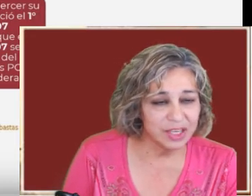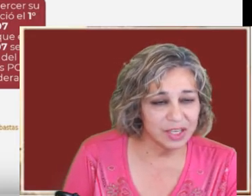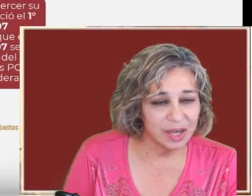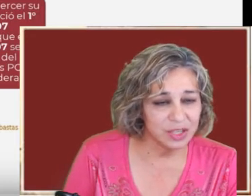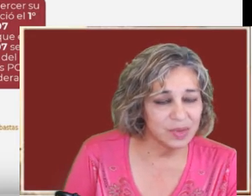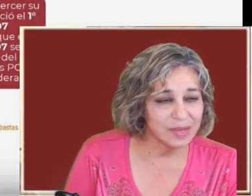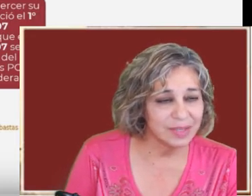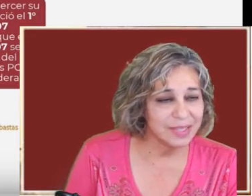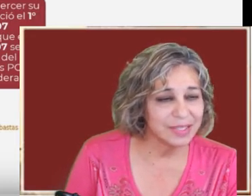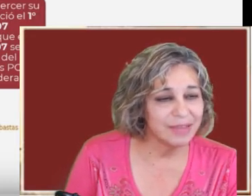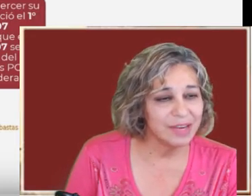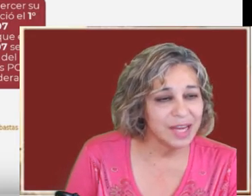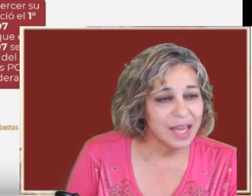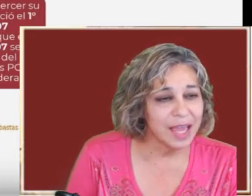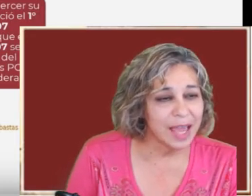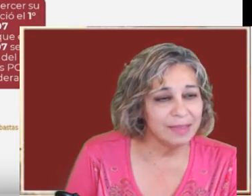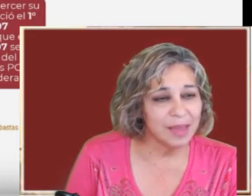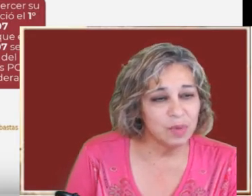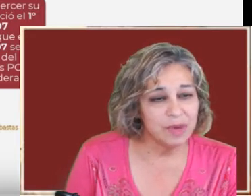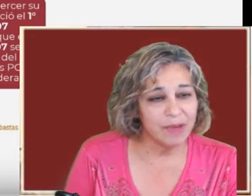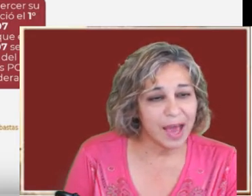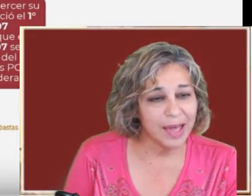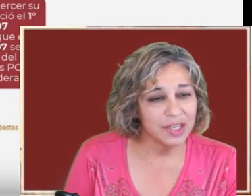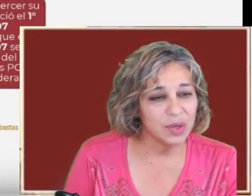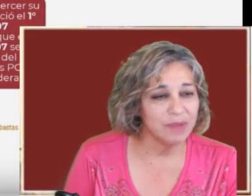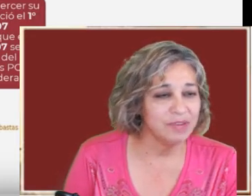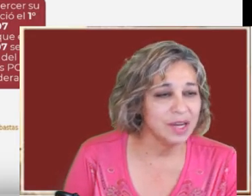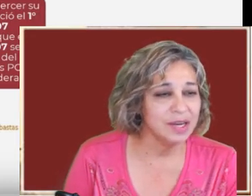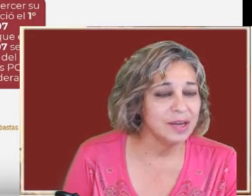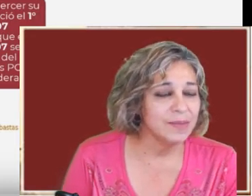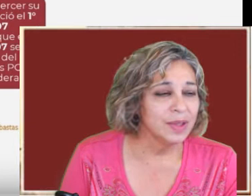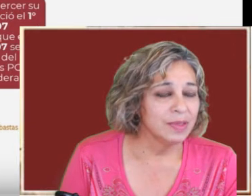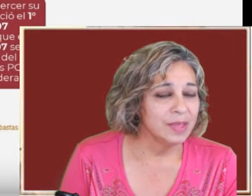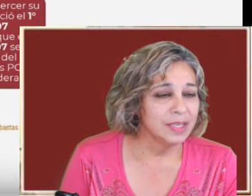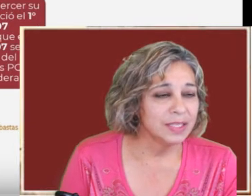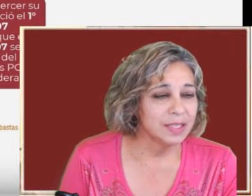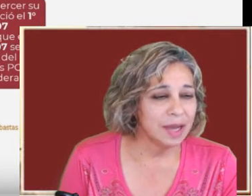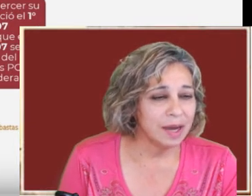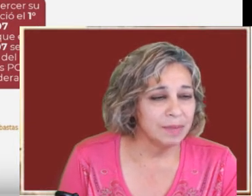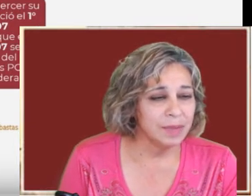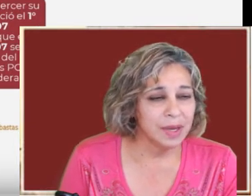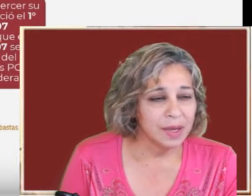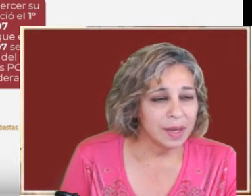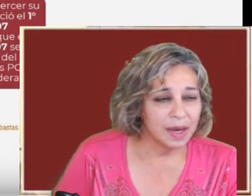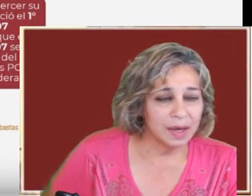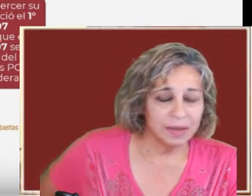March 2007, and they would have had to have done this